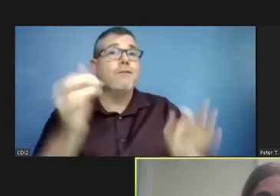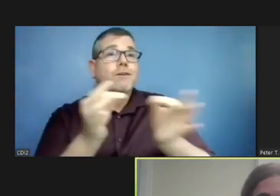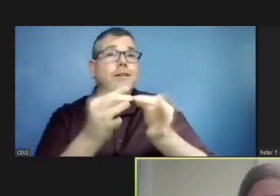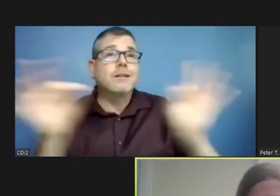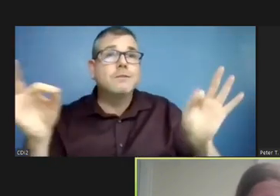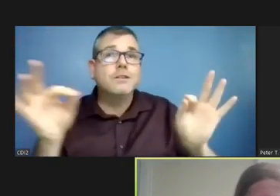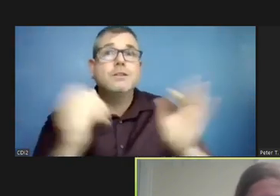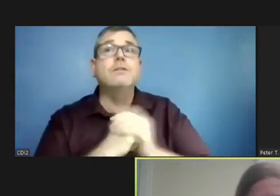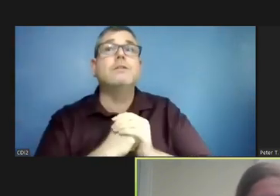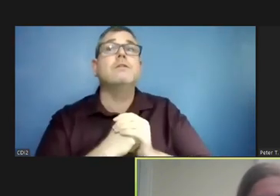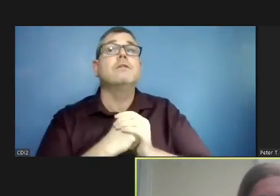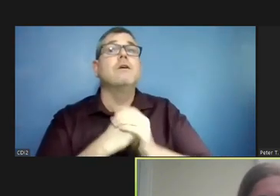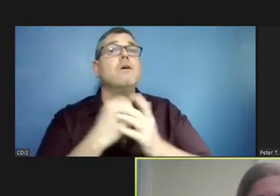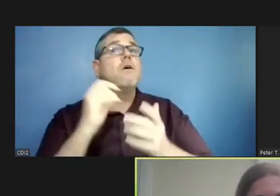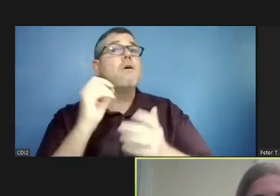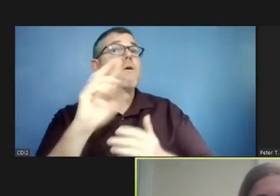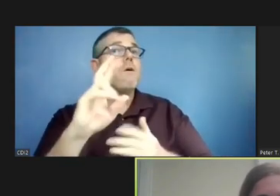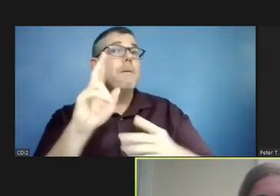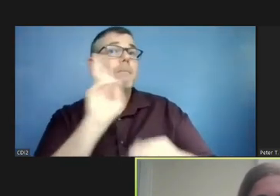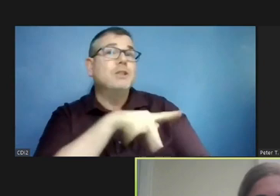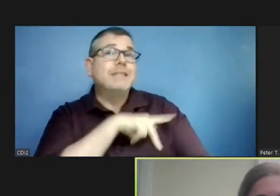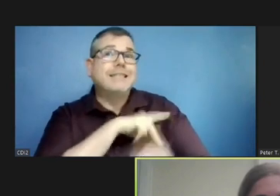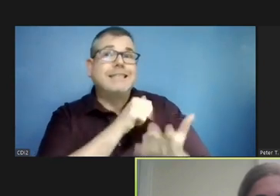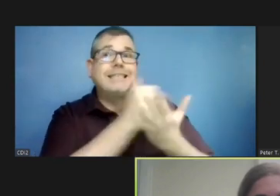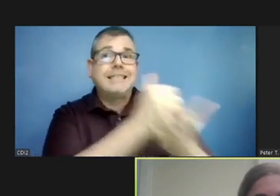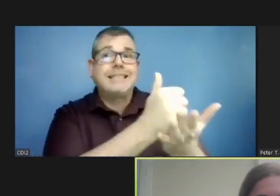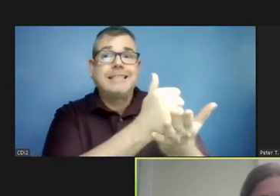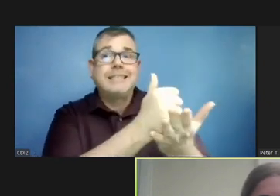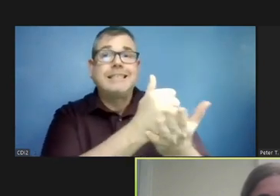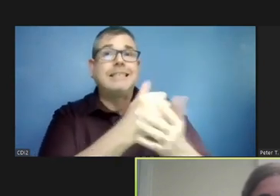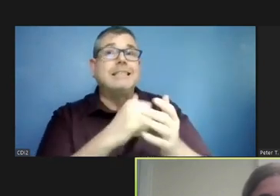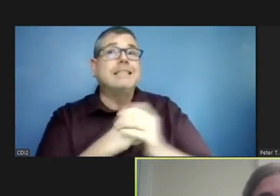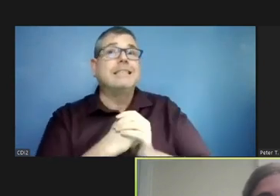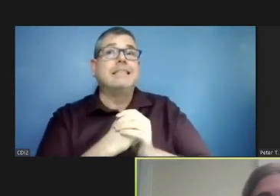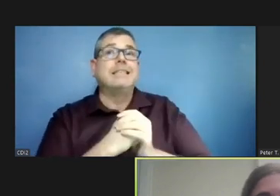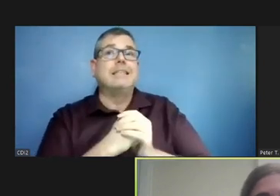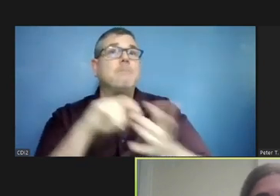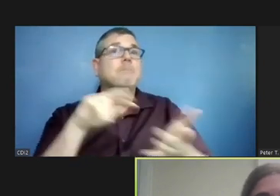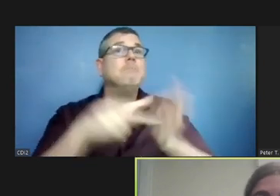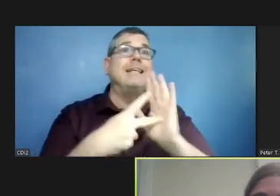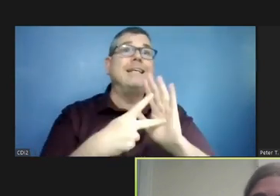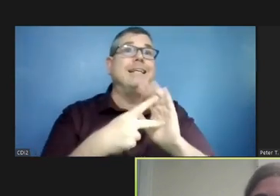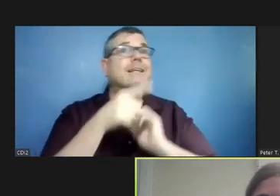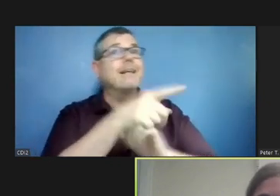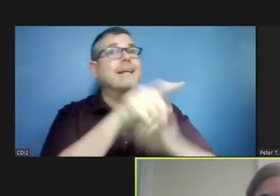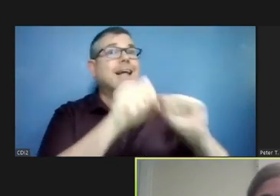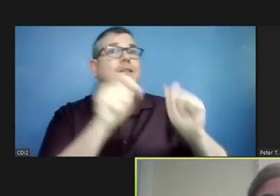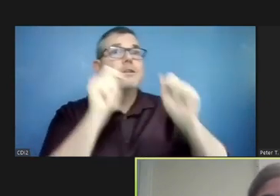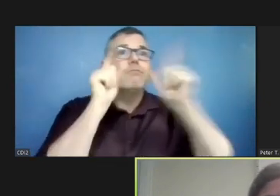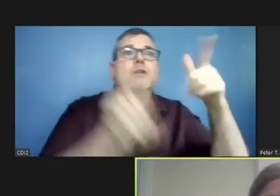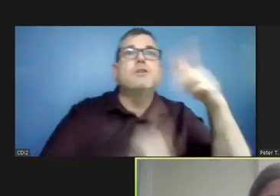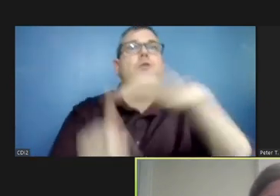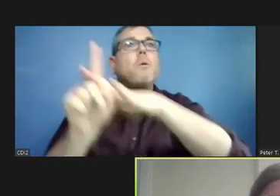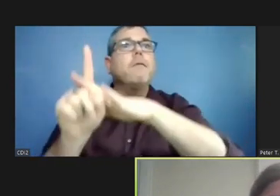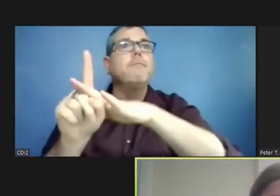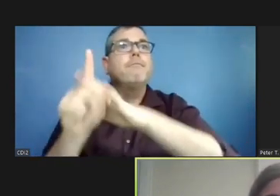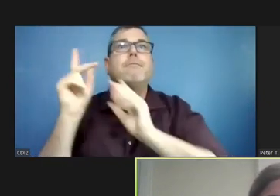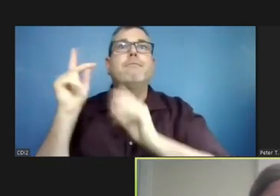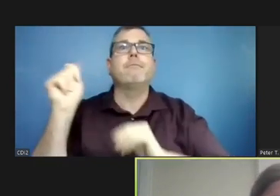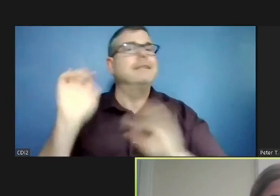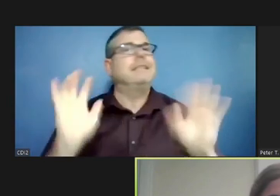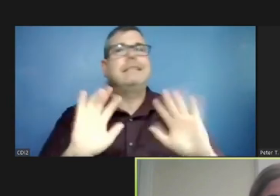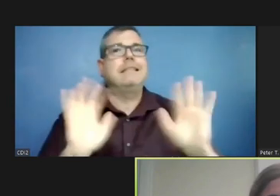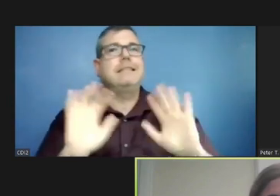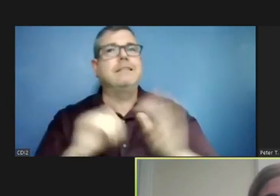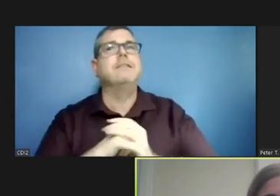you cannot walk up to our vaccine clinic without an appointment. It's by special invite only. You may be one day in that group invited to walk